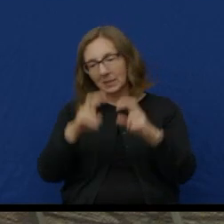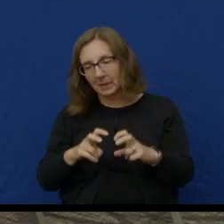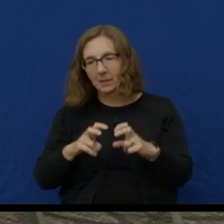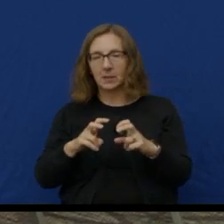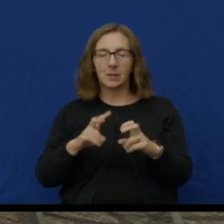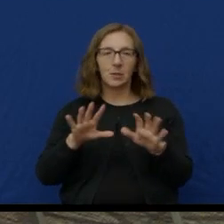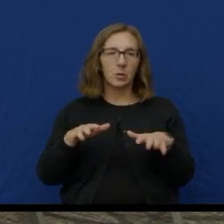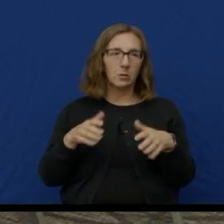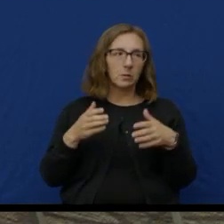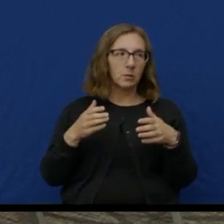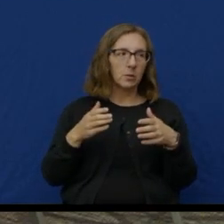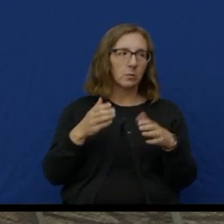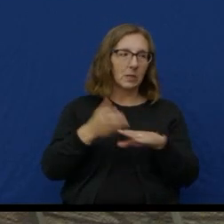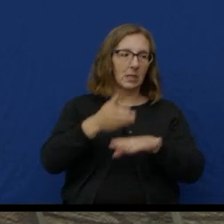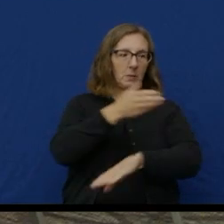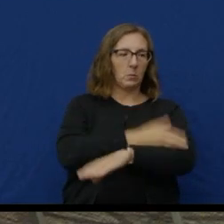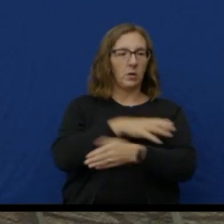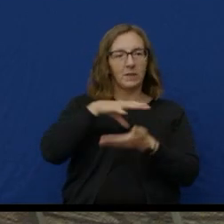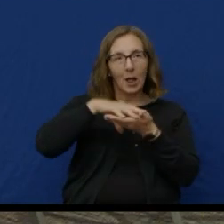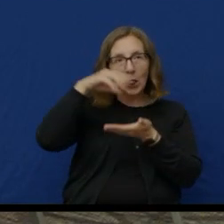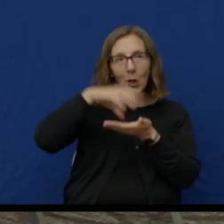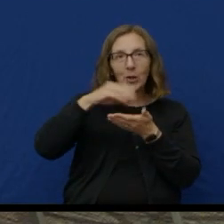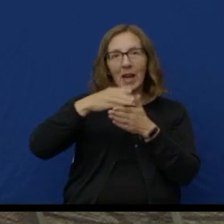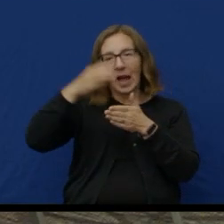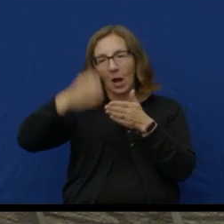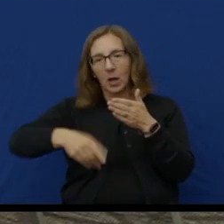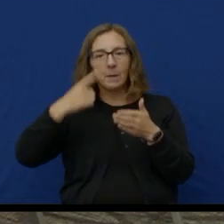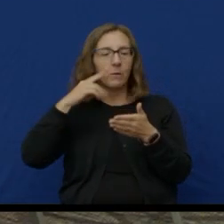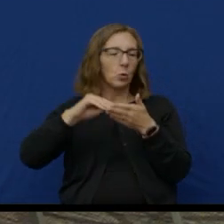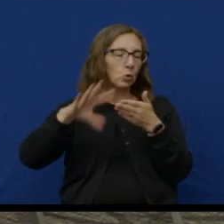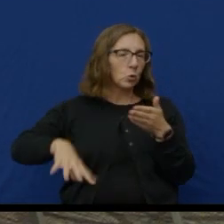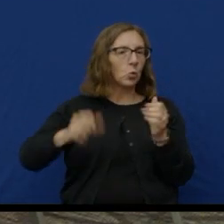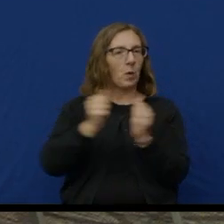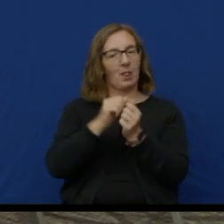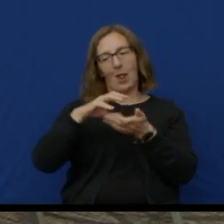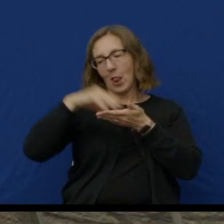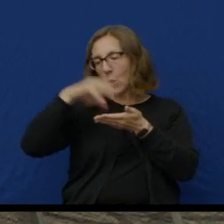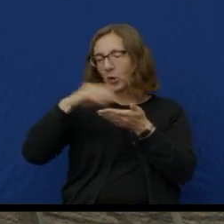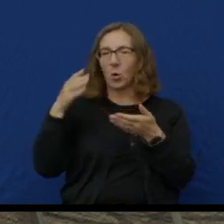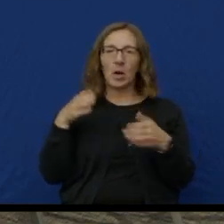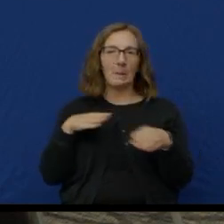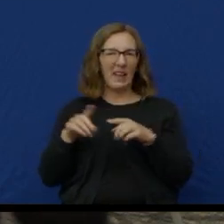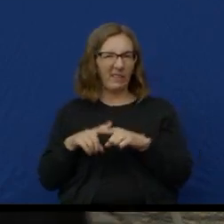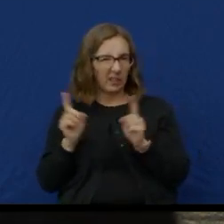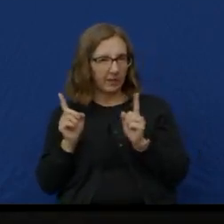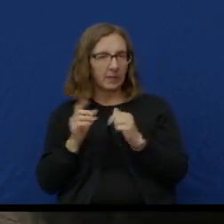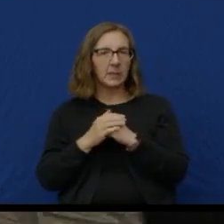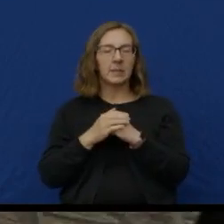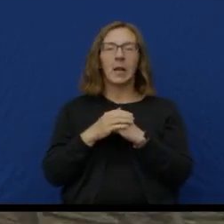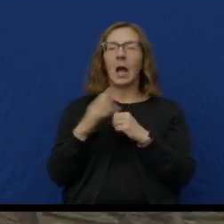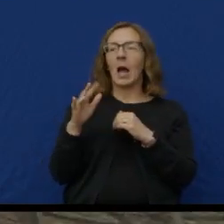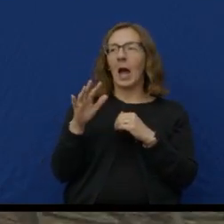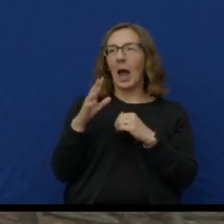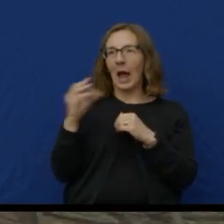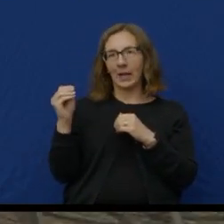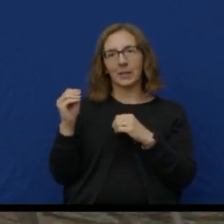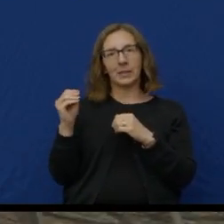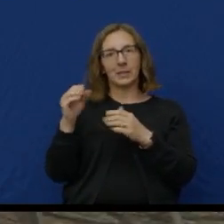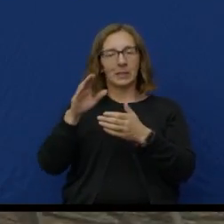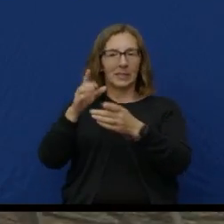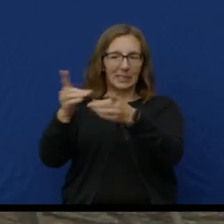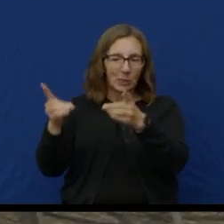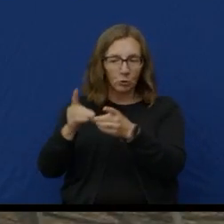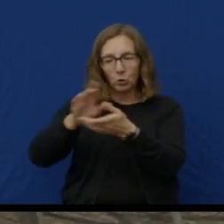learning, post-secondary, or workforce outcomes for students with learning or behavioral differences, and districts or schools demonstrating